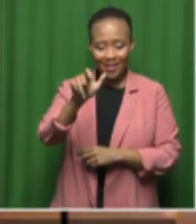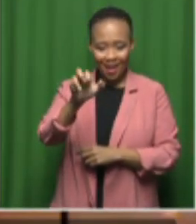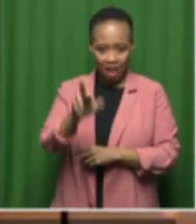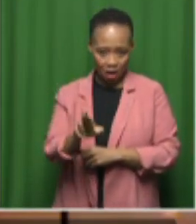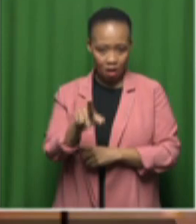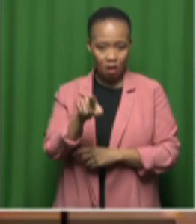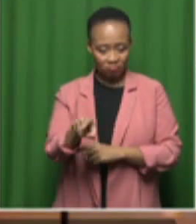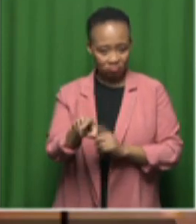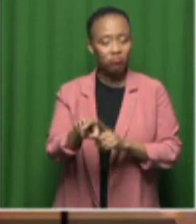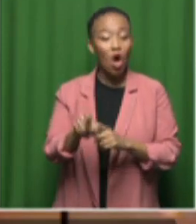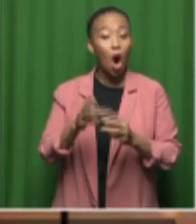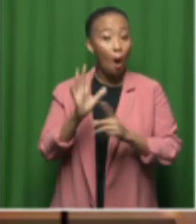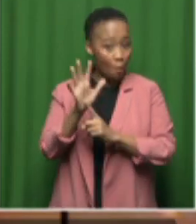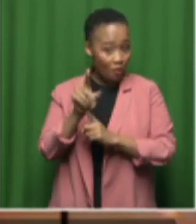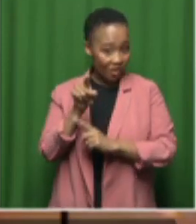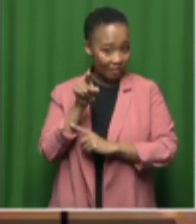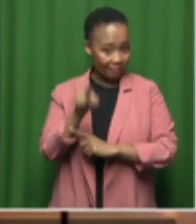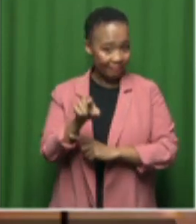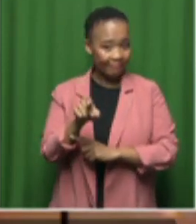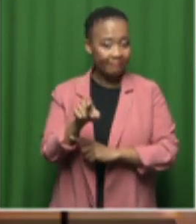know, you know,